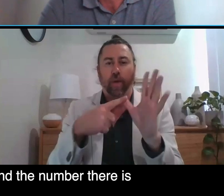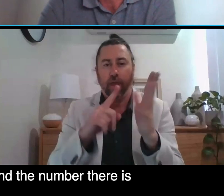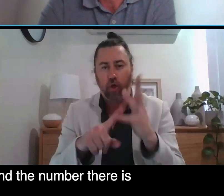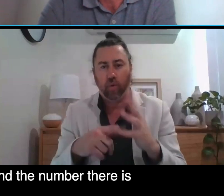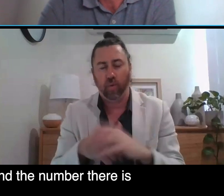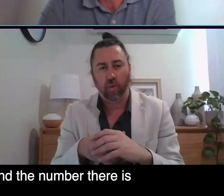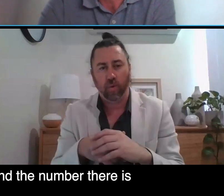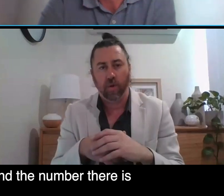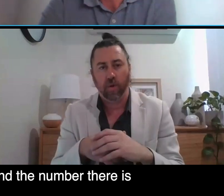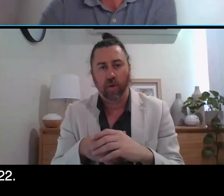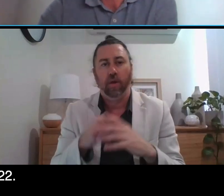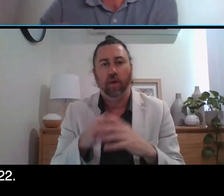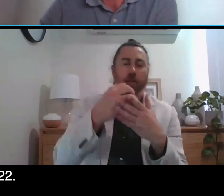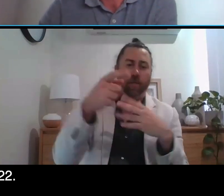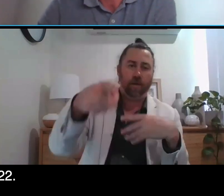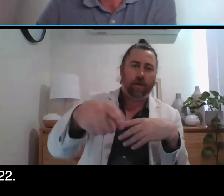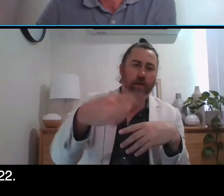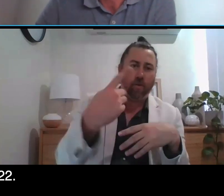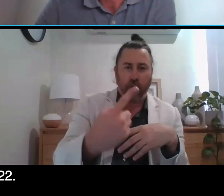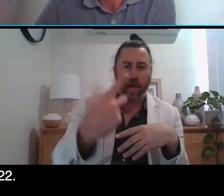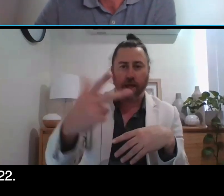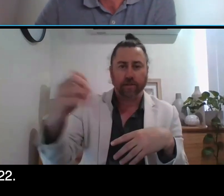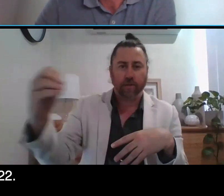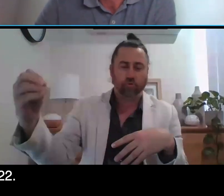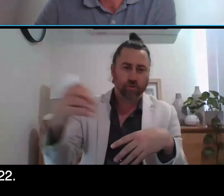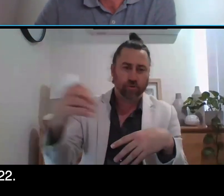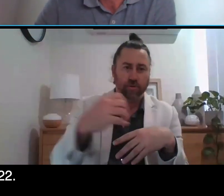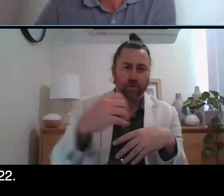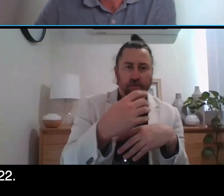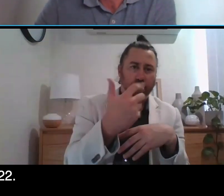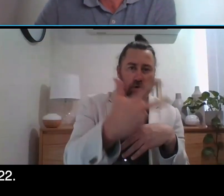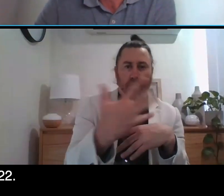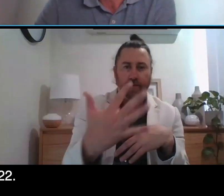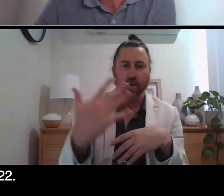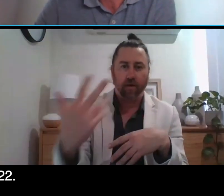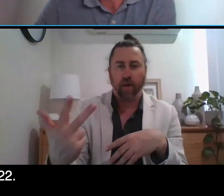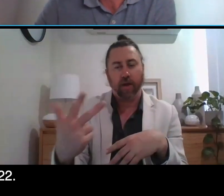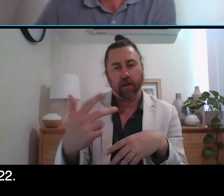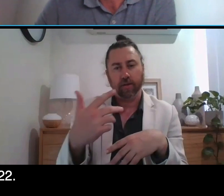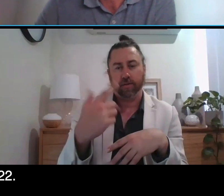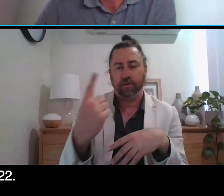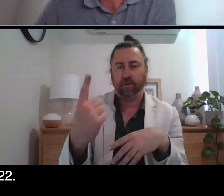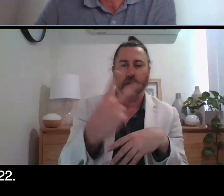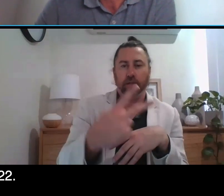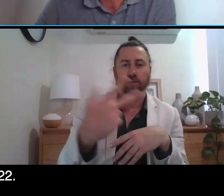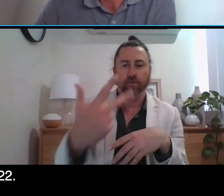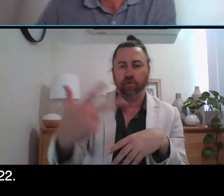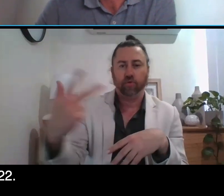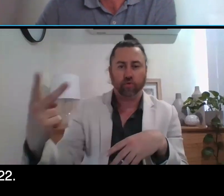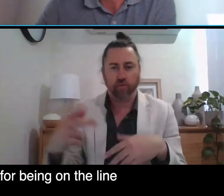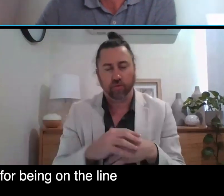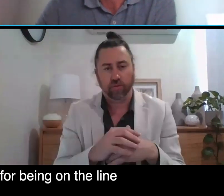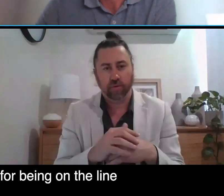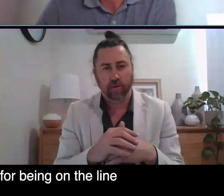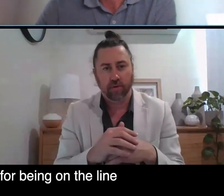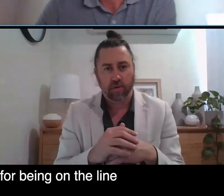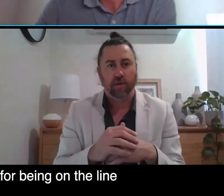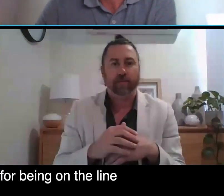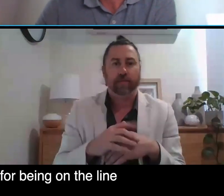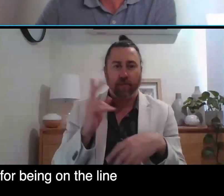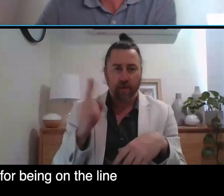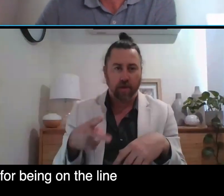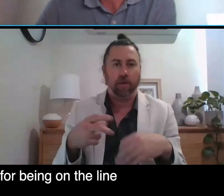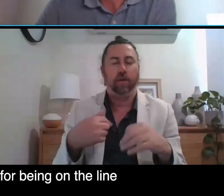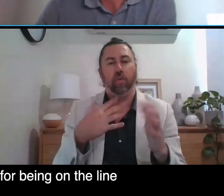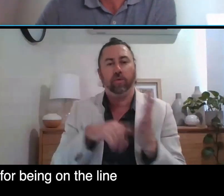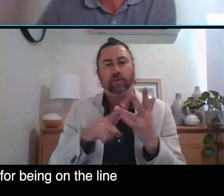info@agedcarequality.gov.au, and the number there is 1800 951 822. Again, I